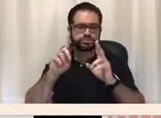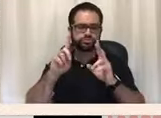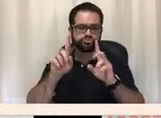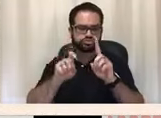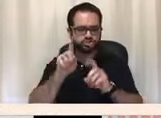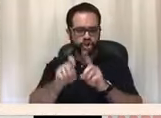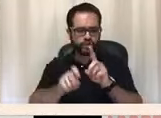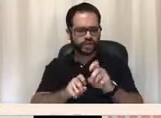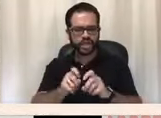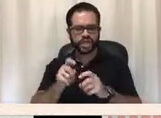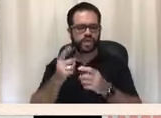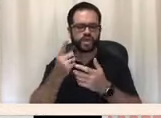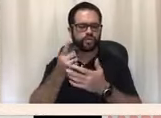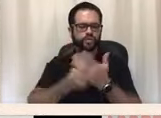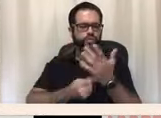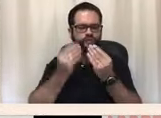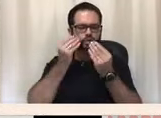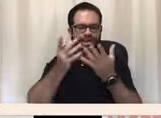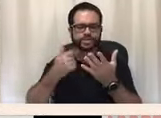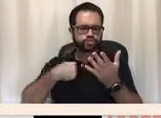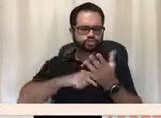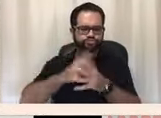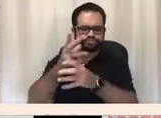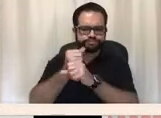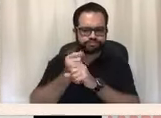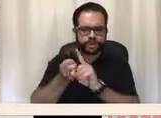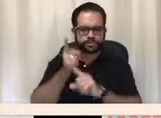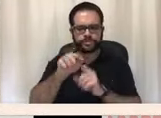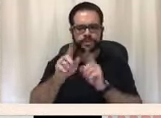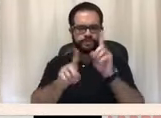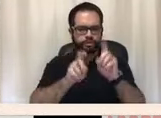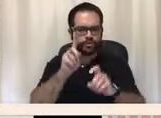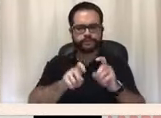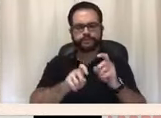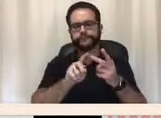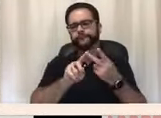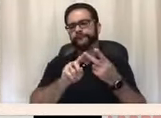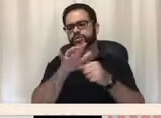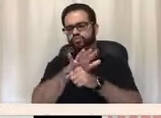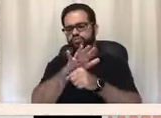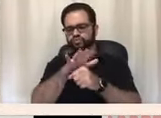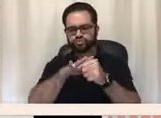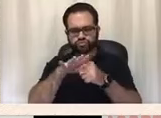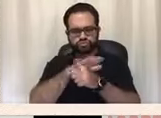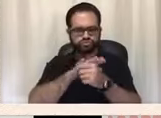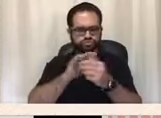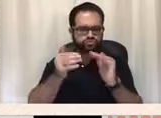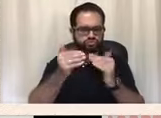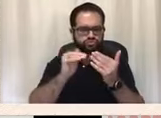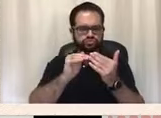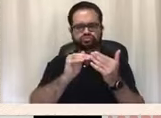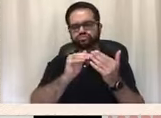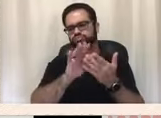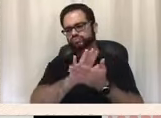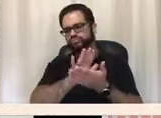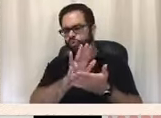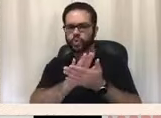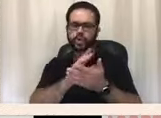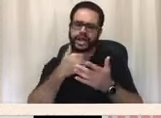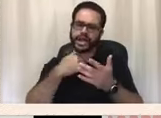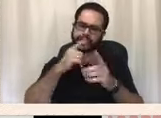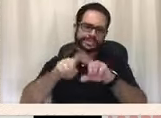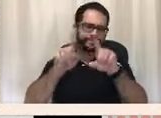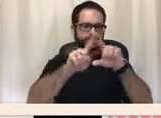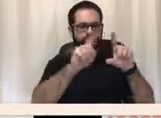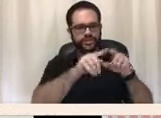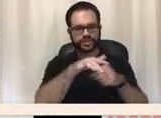the district, by the schools, the discipline rate? So there's so many different areas, and the department does